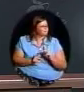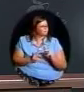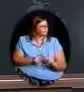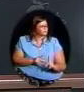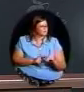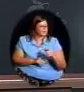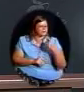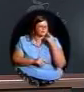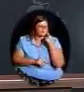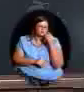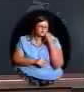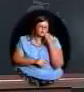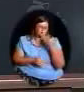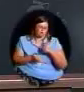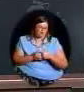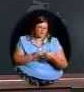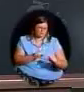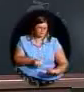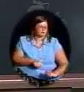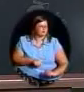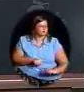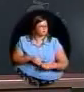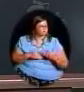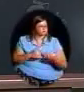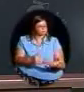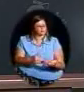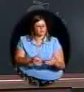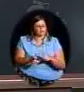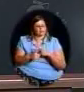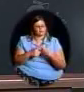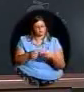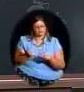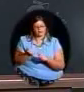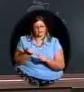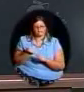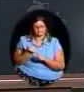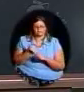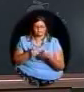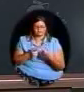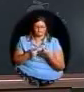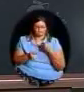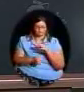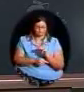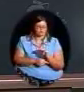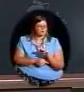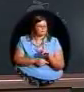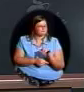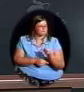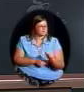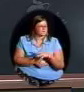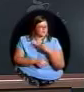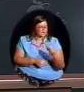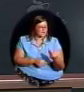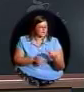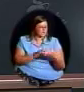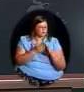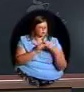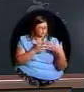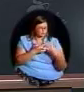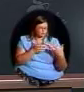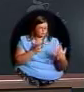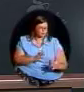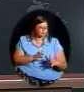insight about how to do that. And then we have assistance from our media and also from our community partners in the cities that are